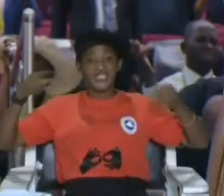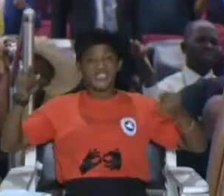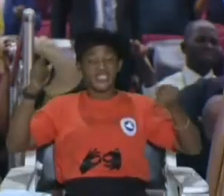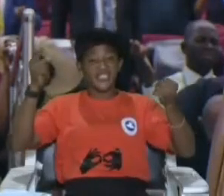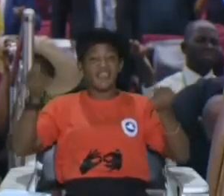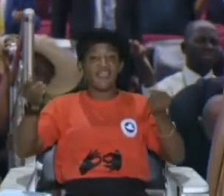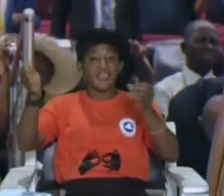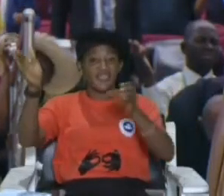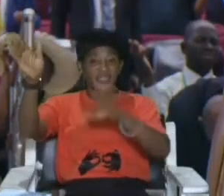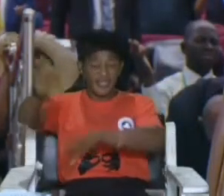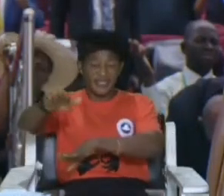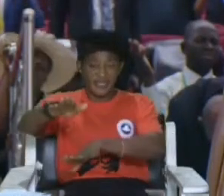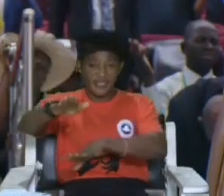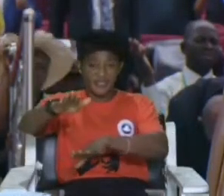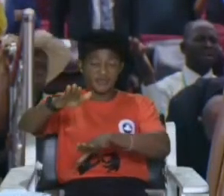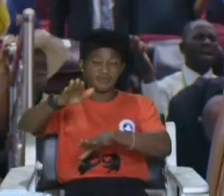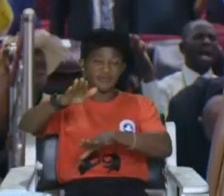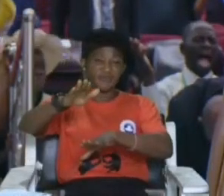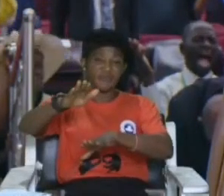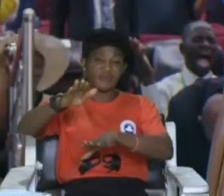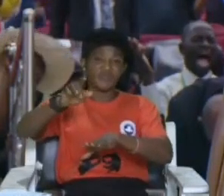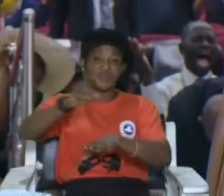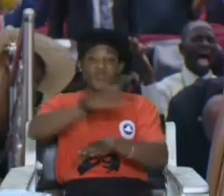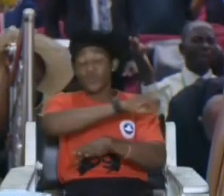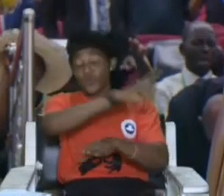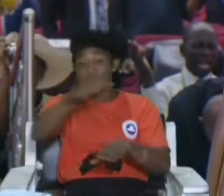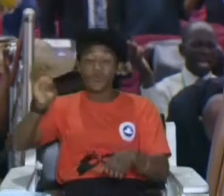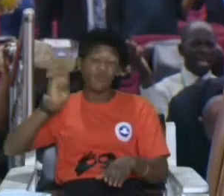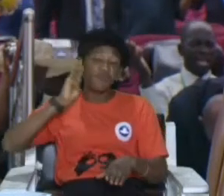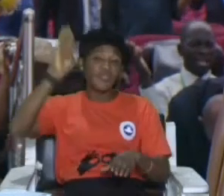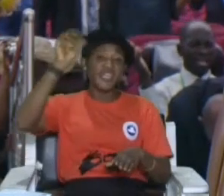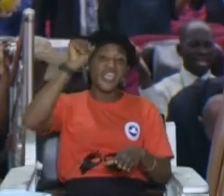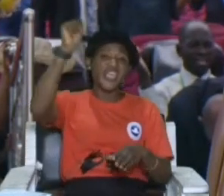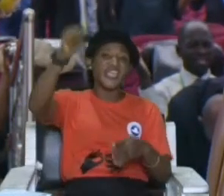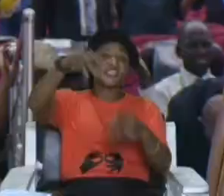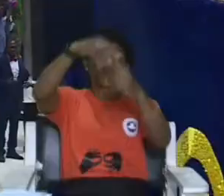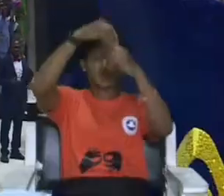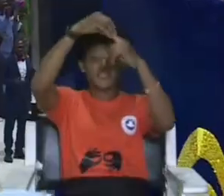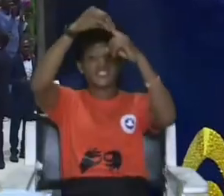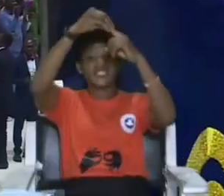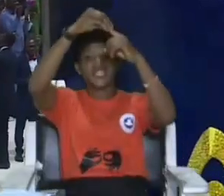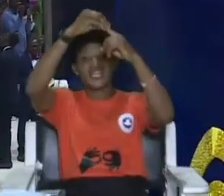You will be a special vessel unto honor in God's eyes.